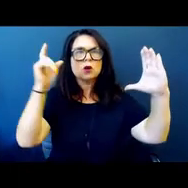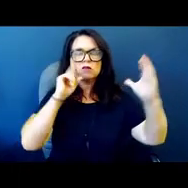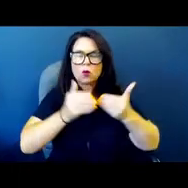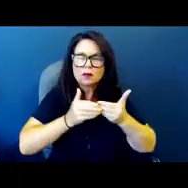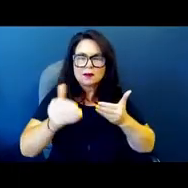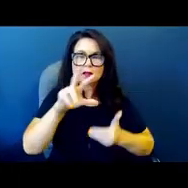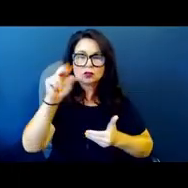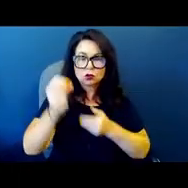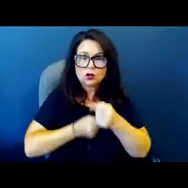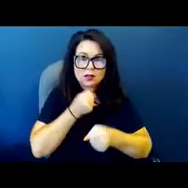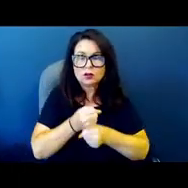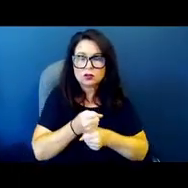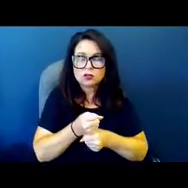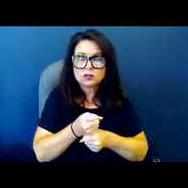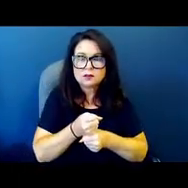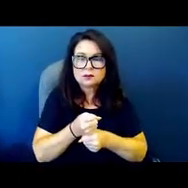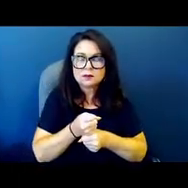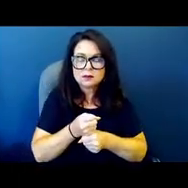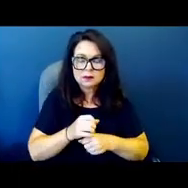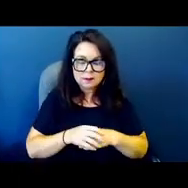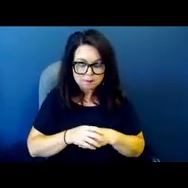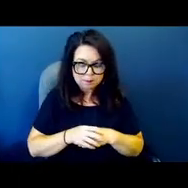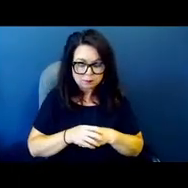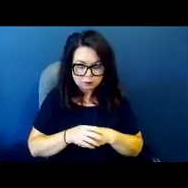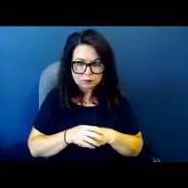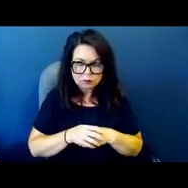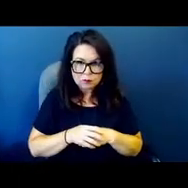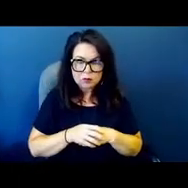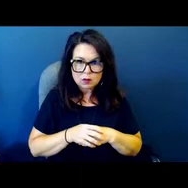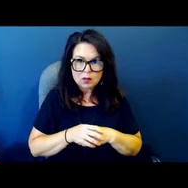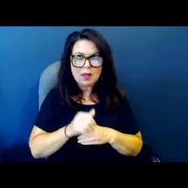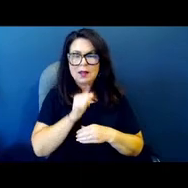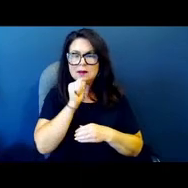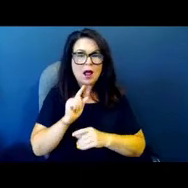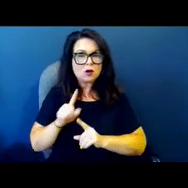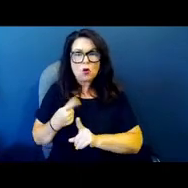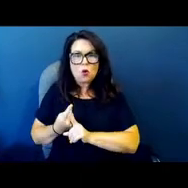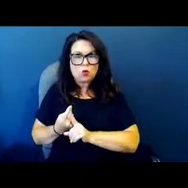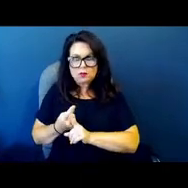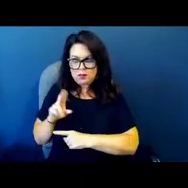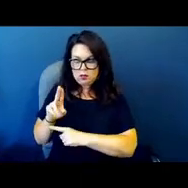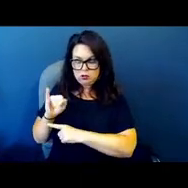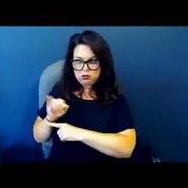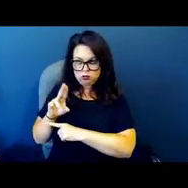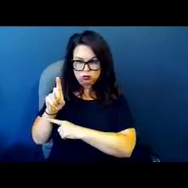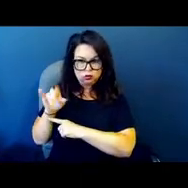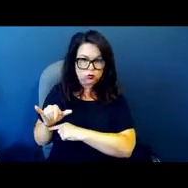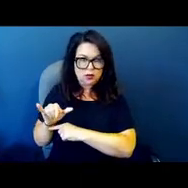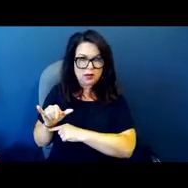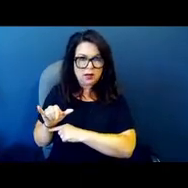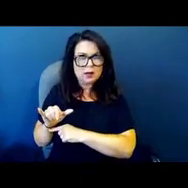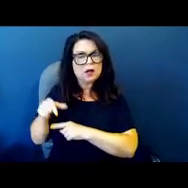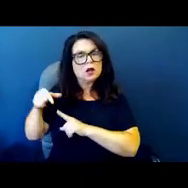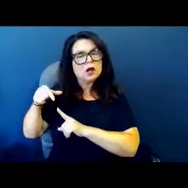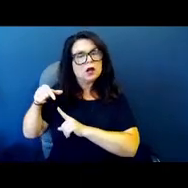really is about moving it beyond what Judy recently called it